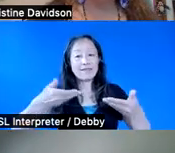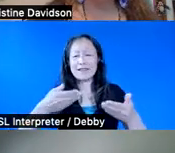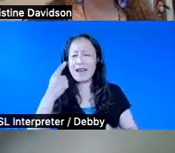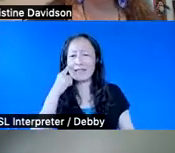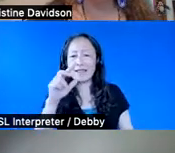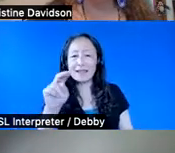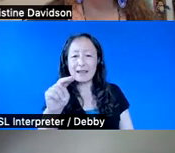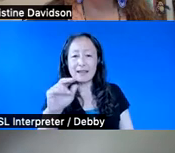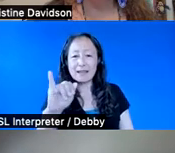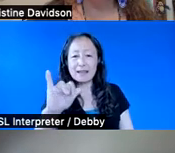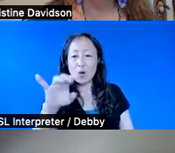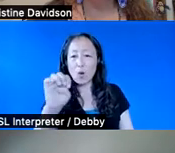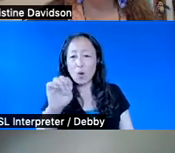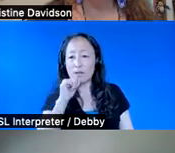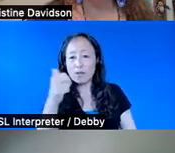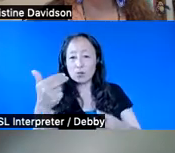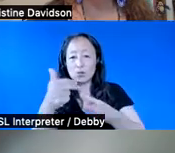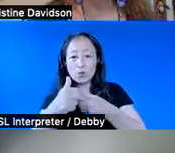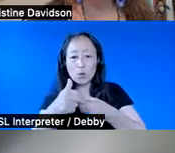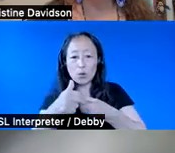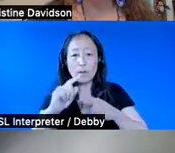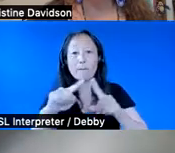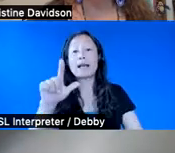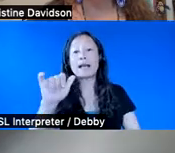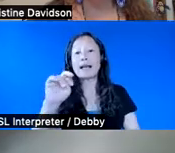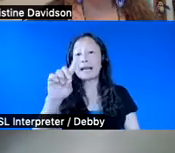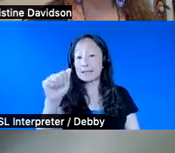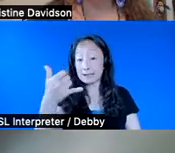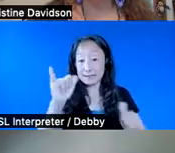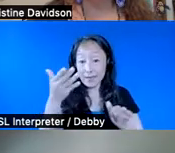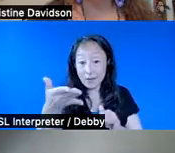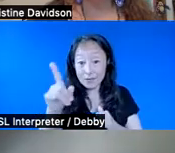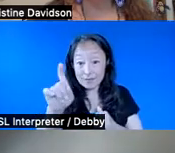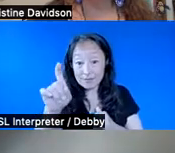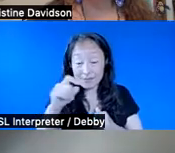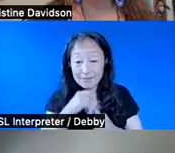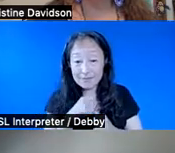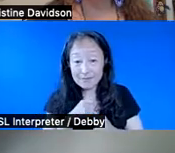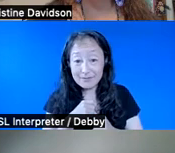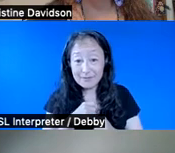jumped on with us, but Linda, are you still there?